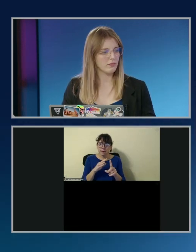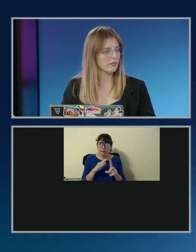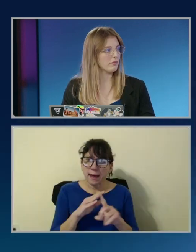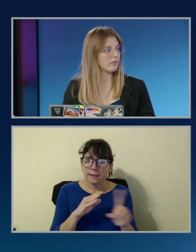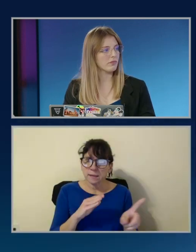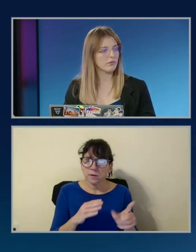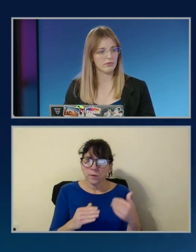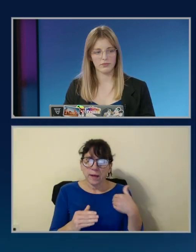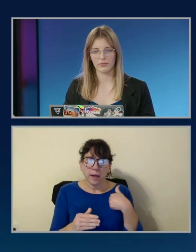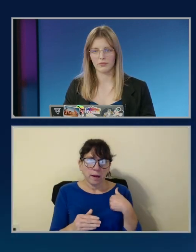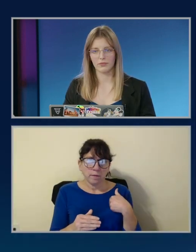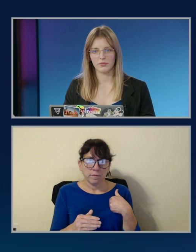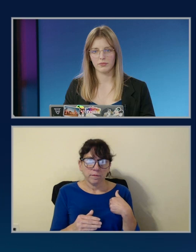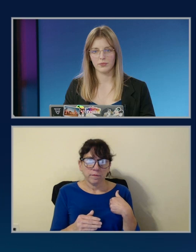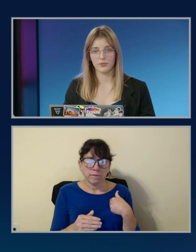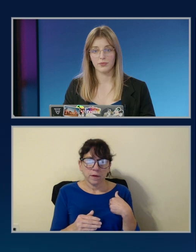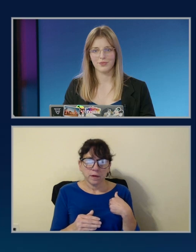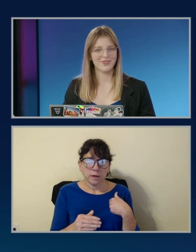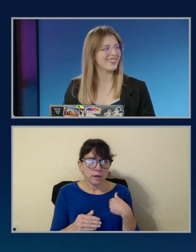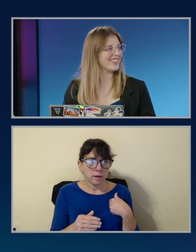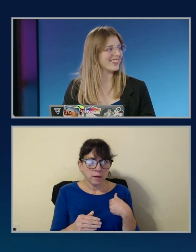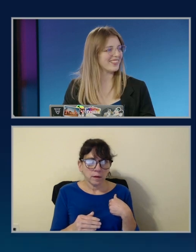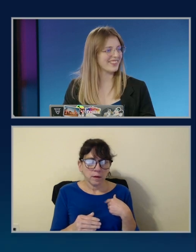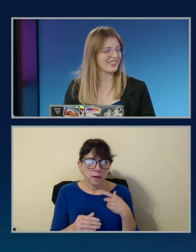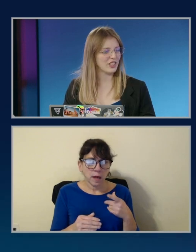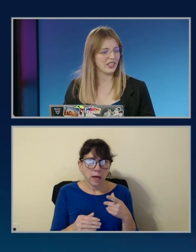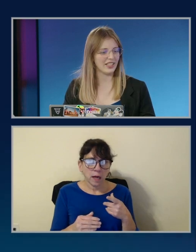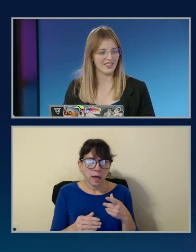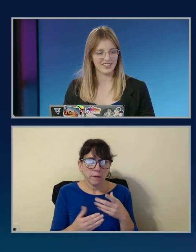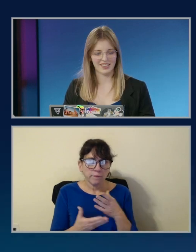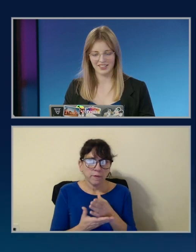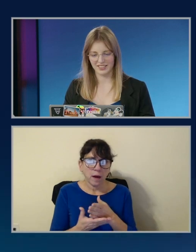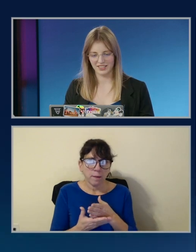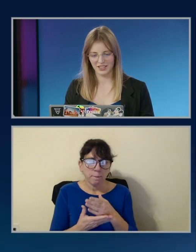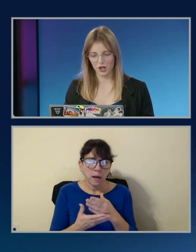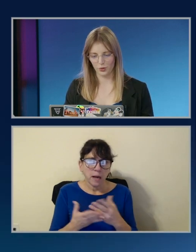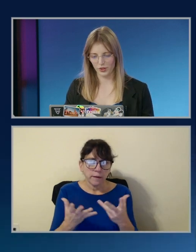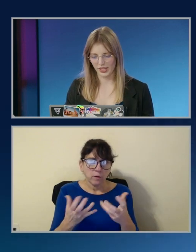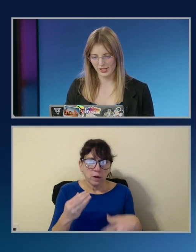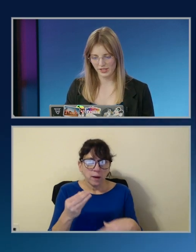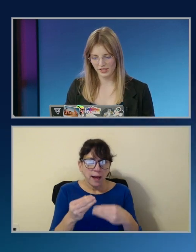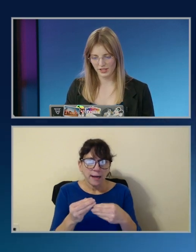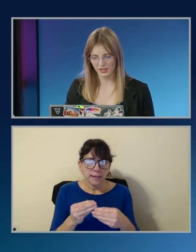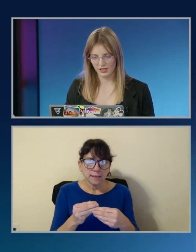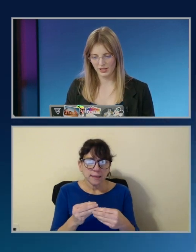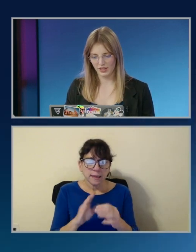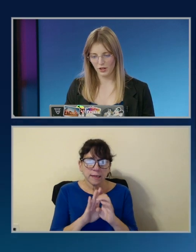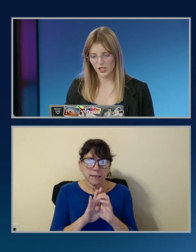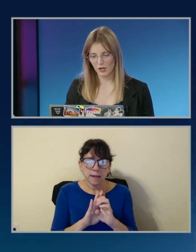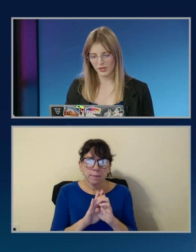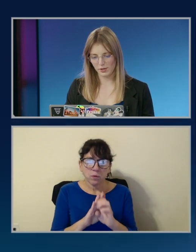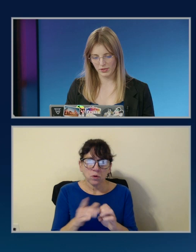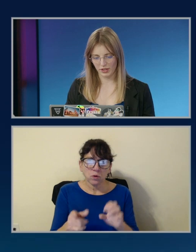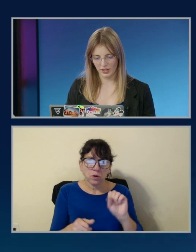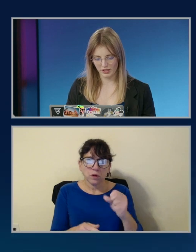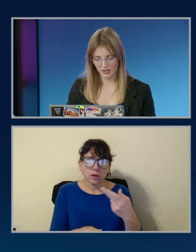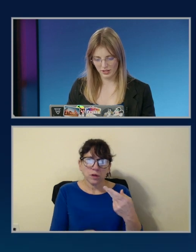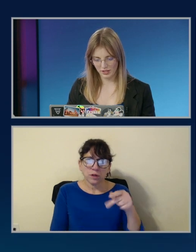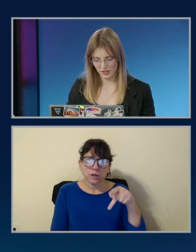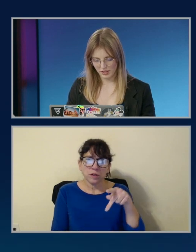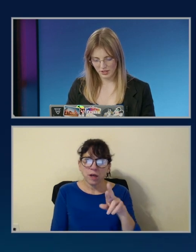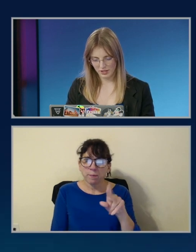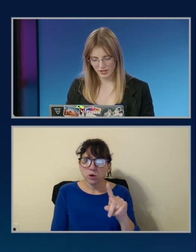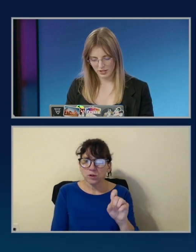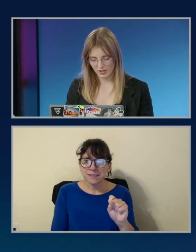have a pie. Somebody has mentioned. If you want to add it to an example phrase, a shepherd's pie. Oh, I was going shepherd's to pie. say that's one